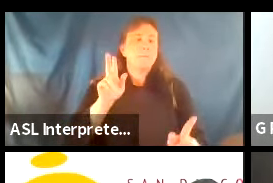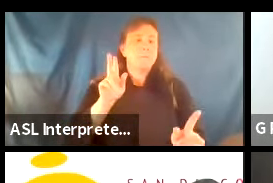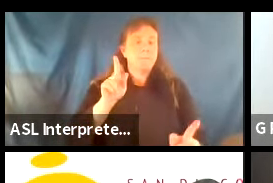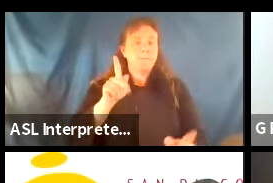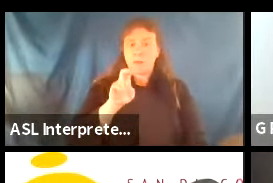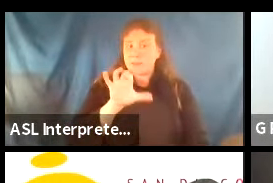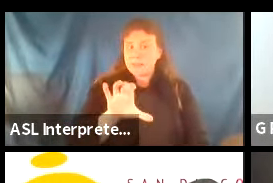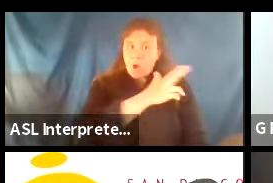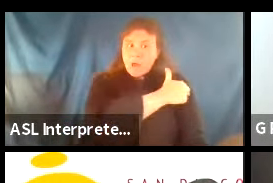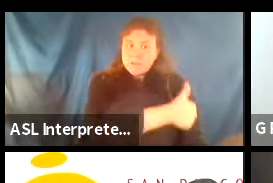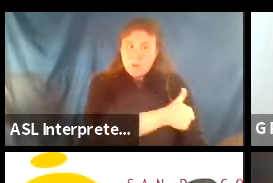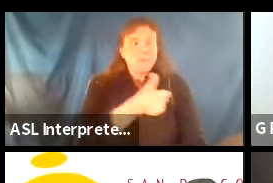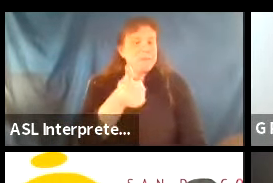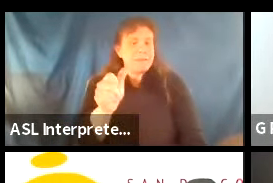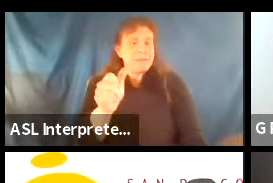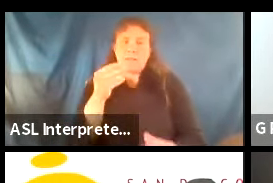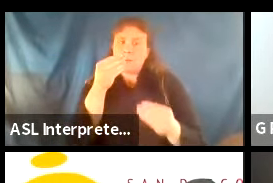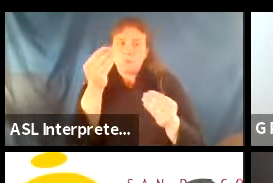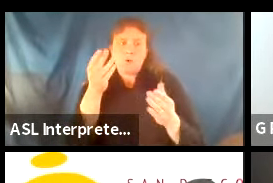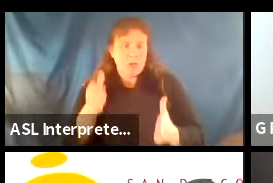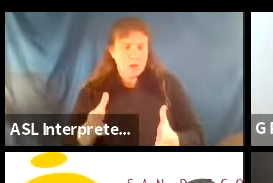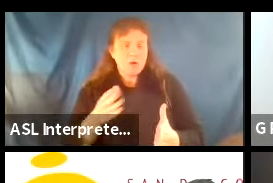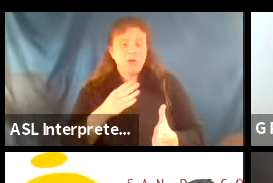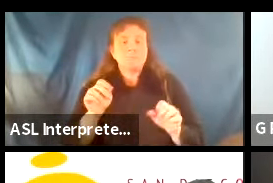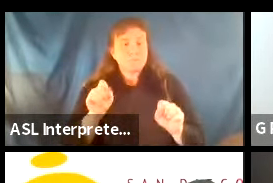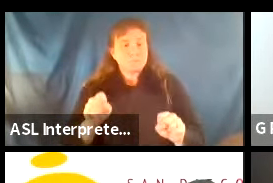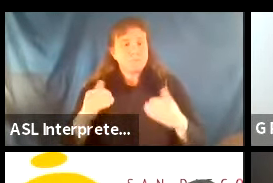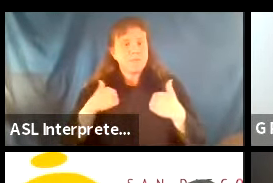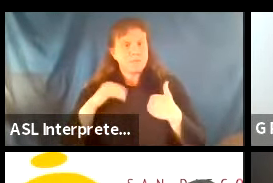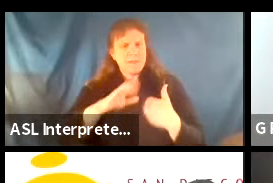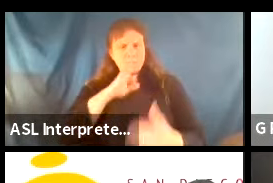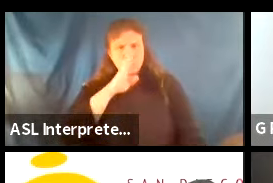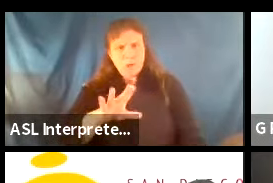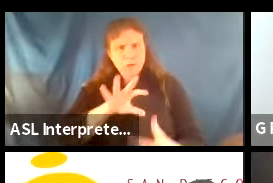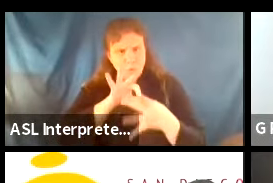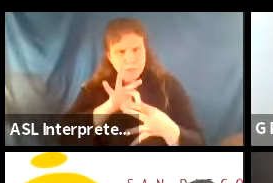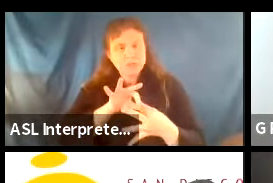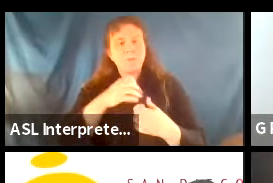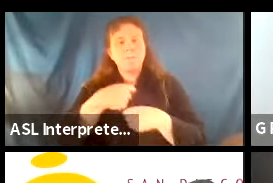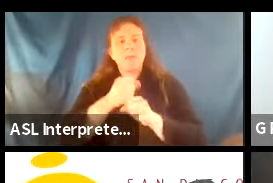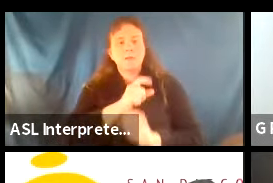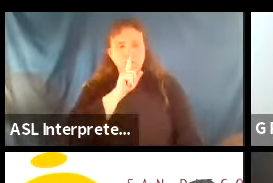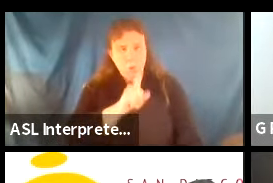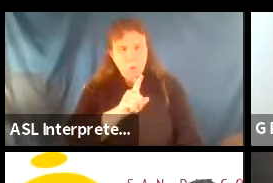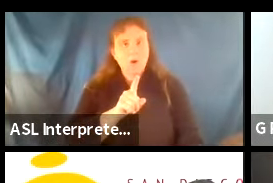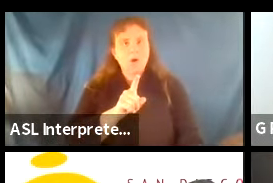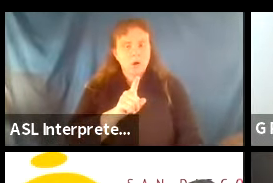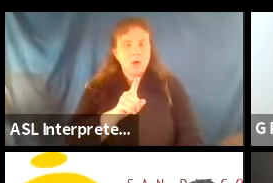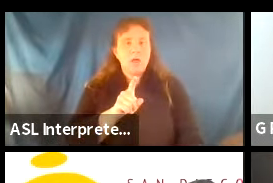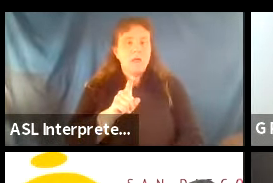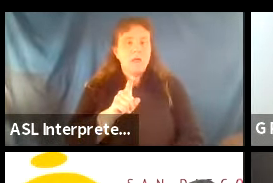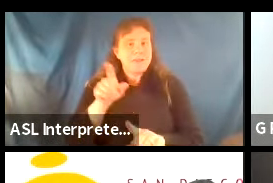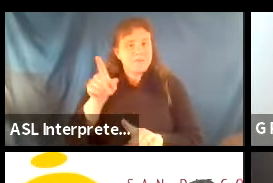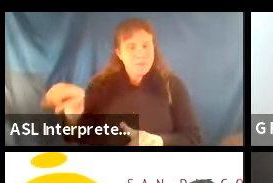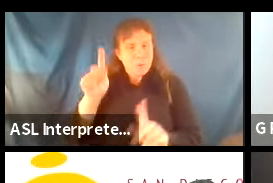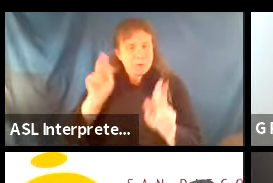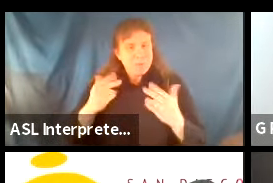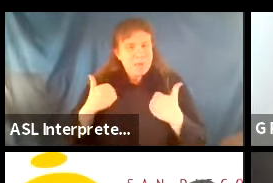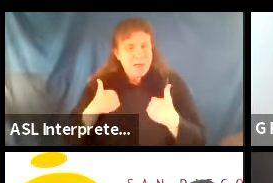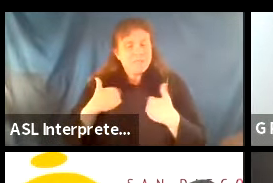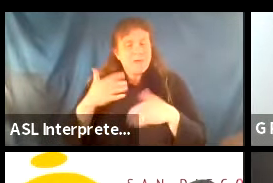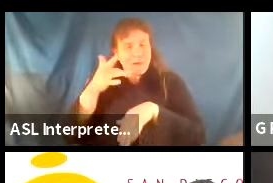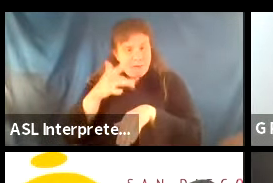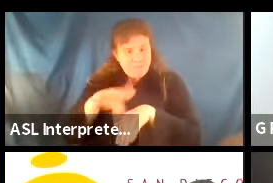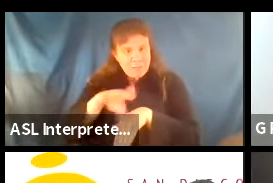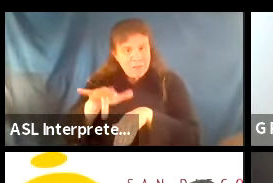or any provider for that matter, and being able to have that direct relationship to make sure that he or she has the allocation of vaccine that